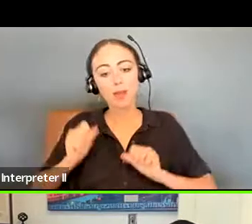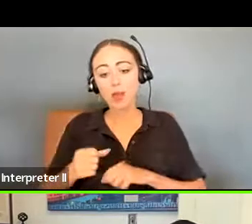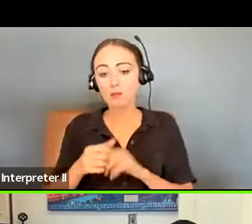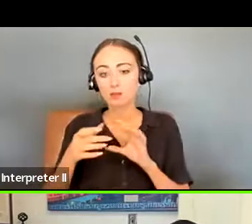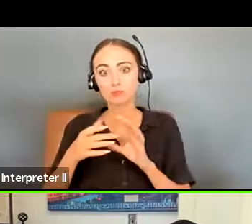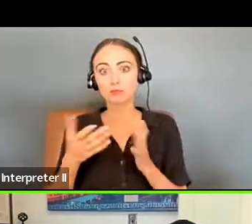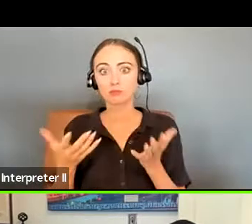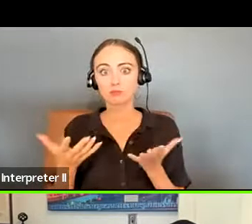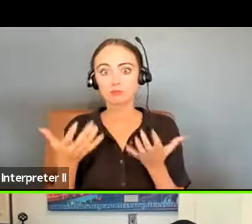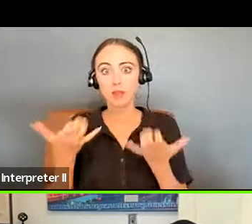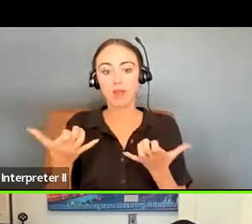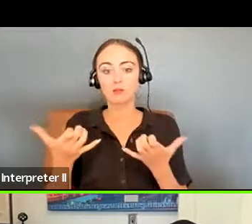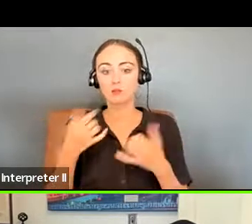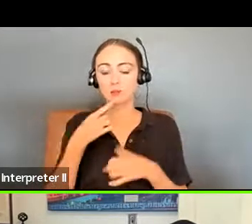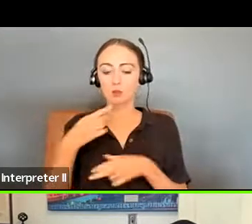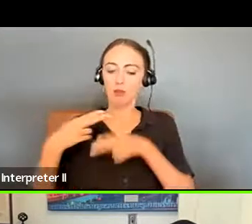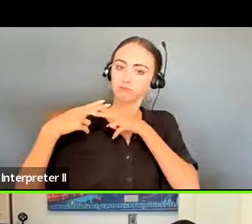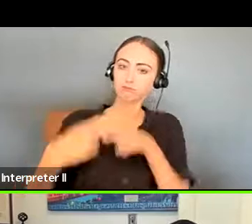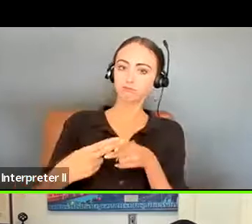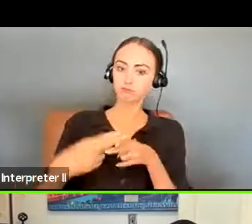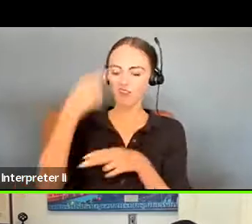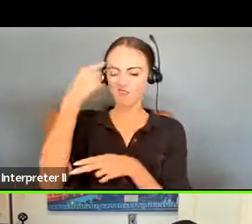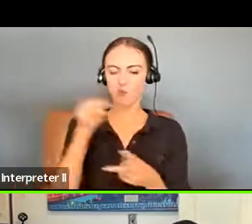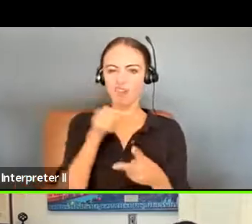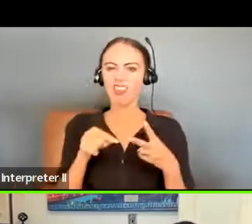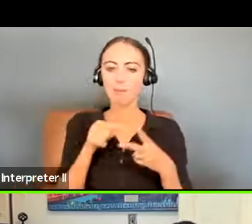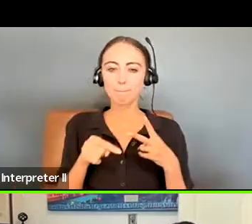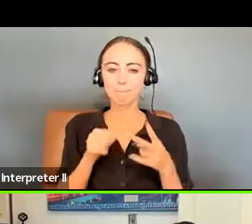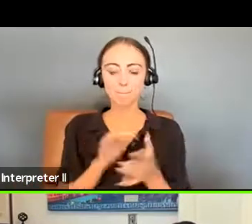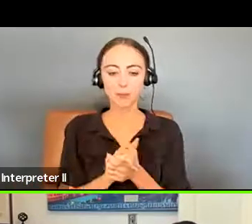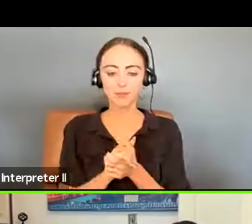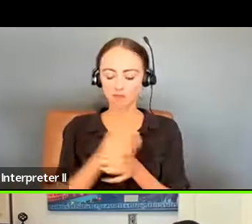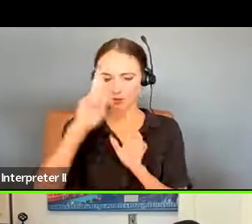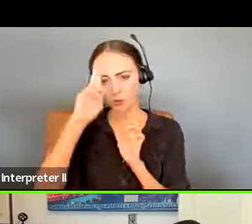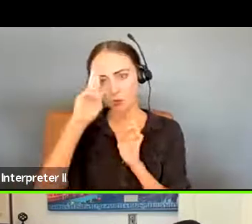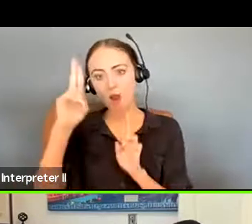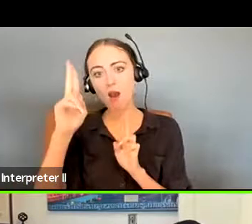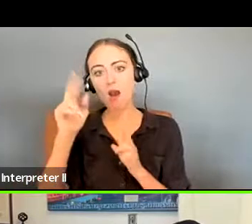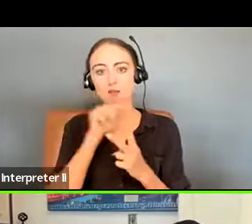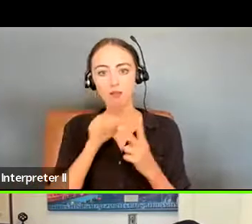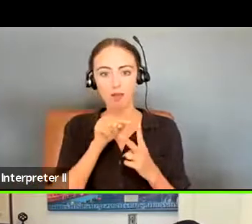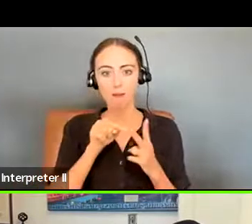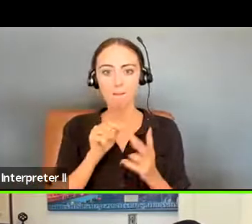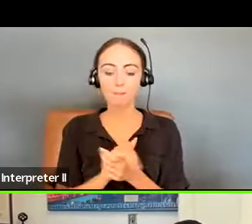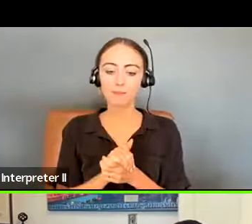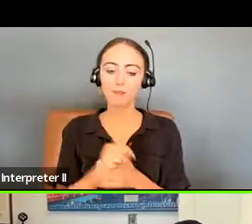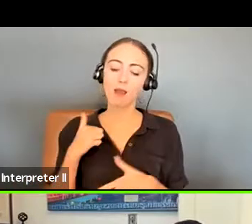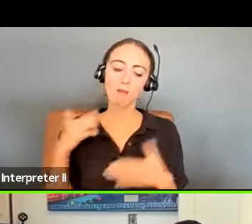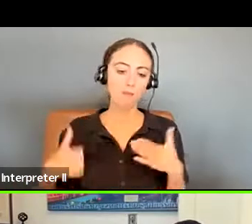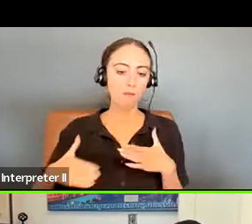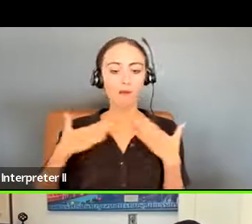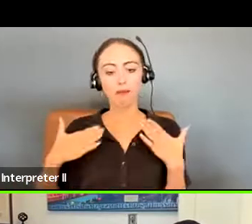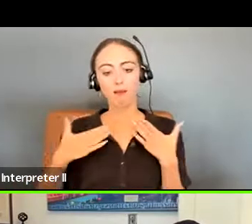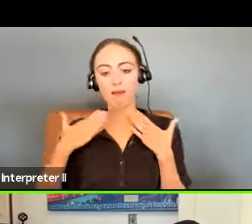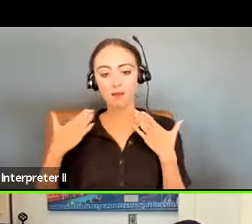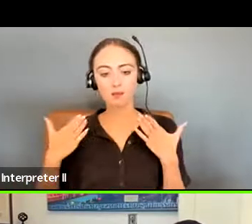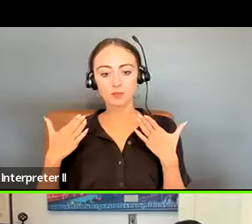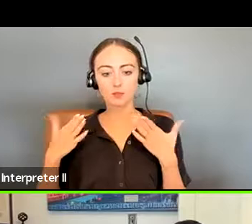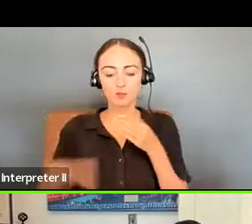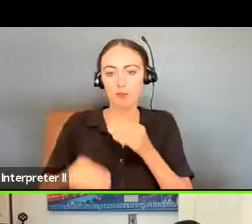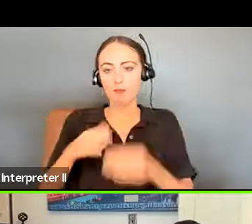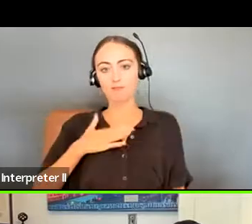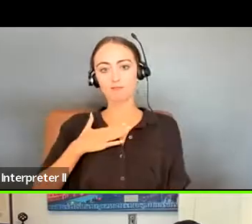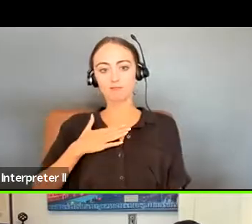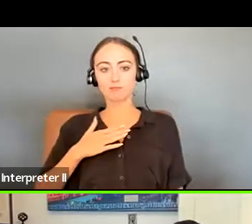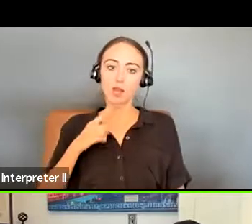say that we are naming something for them in honor of them. And I'm delighted to be able to add my voice